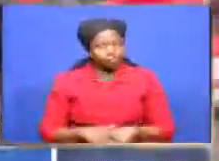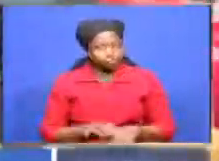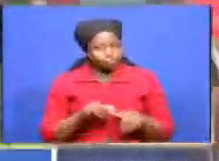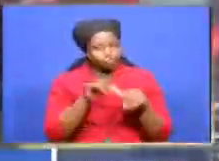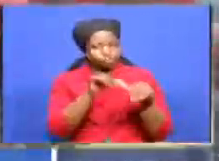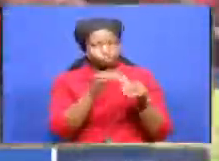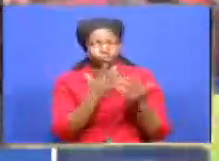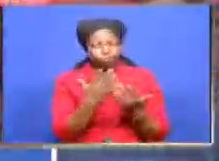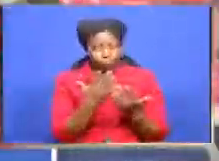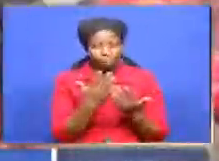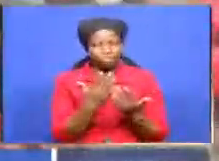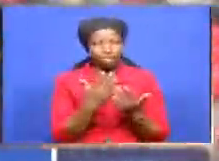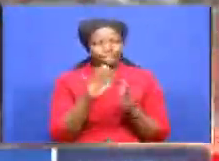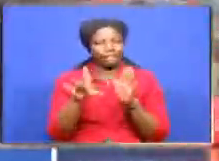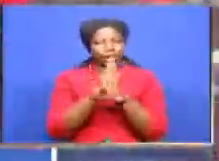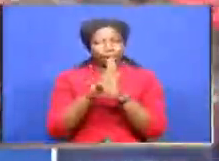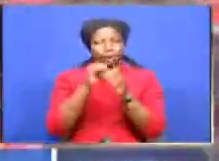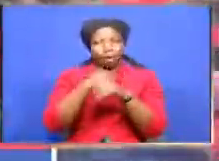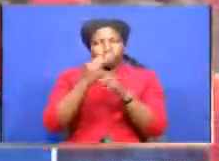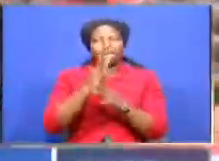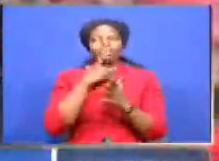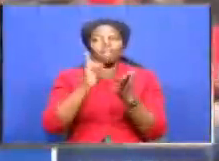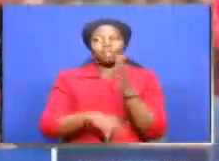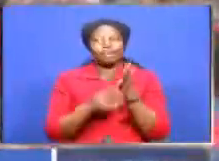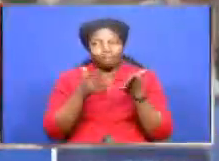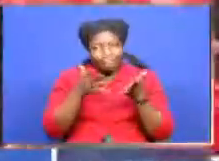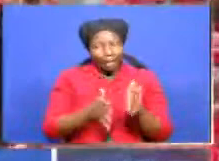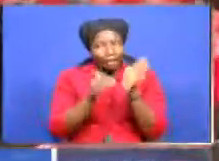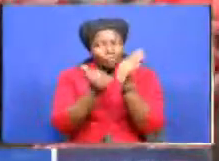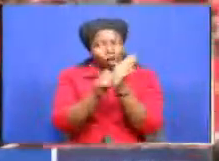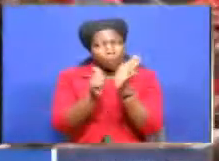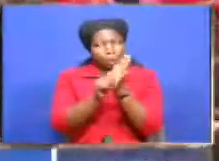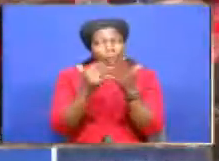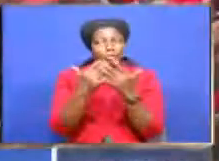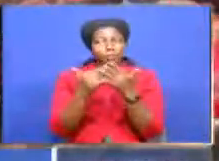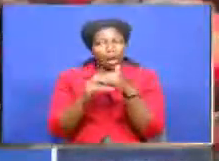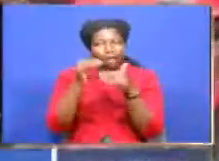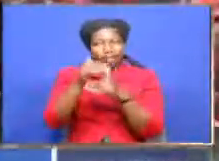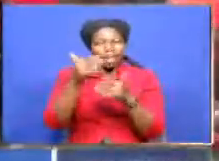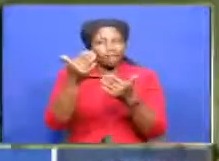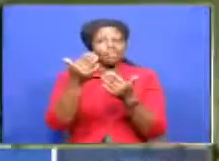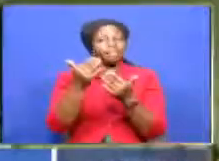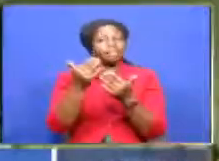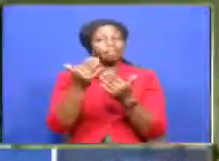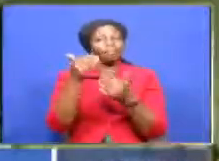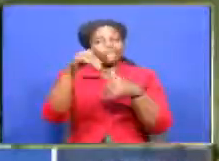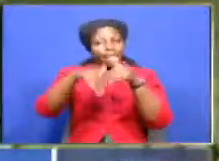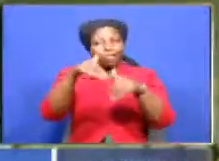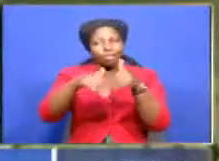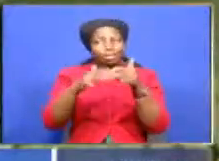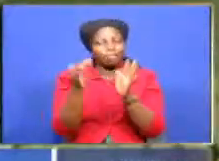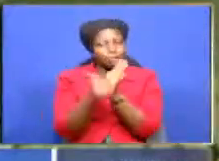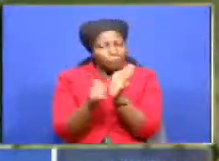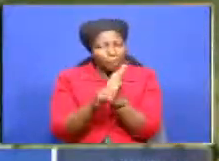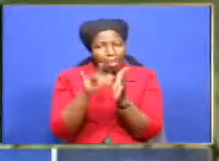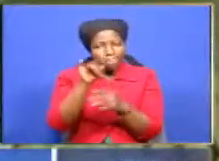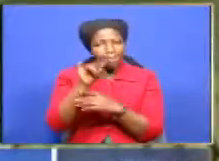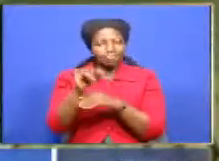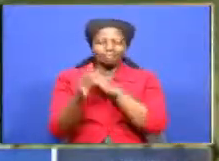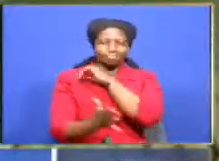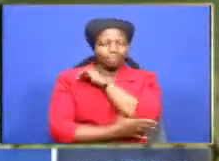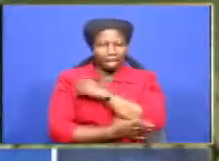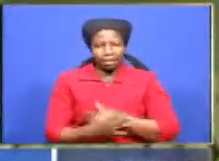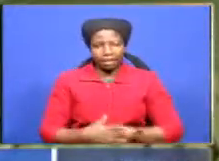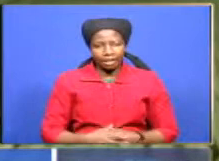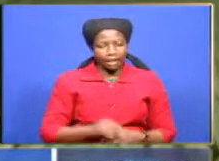the lawmakers insist that the current clamor for a post-election coalition is ill-informed. Political parties should only recall